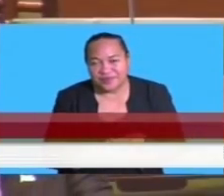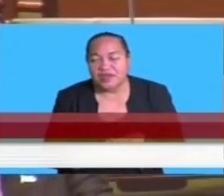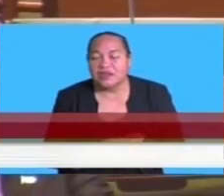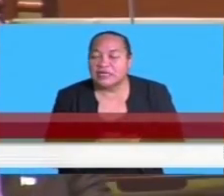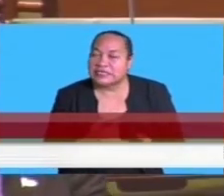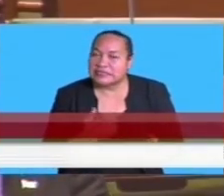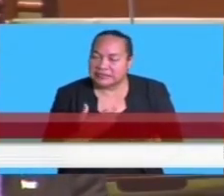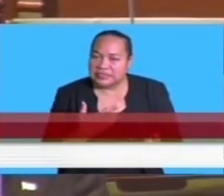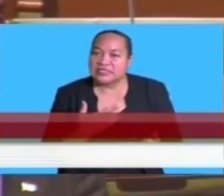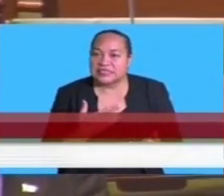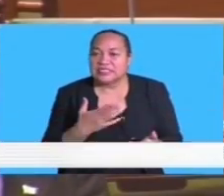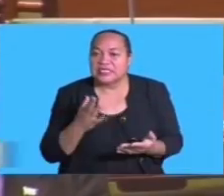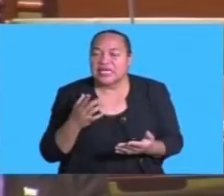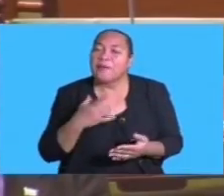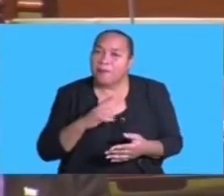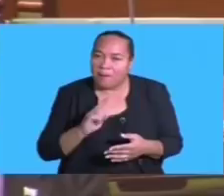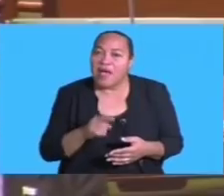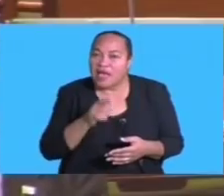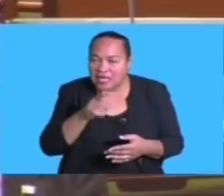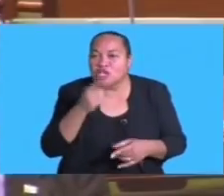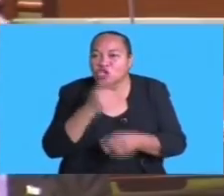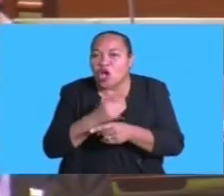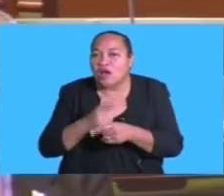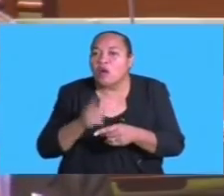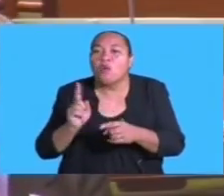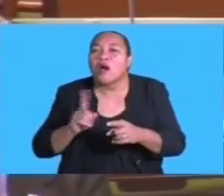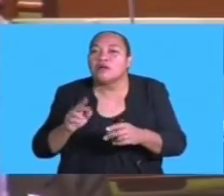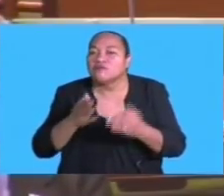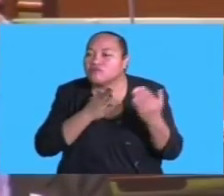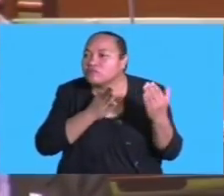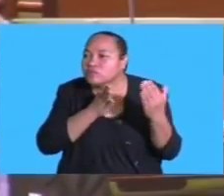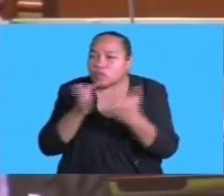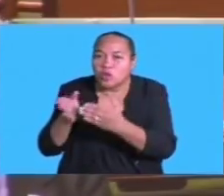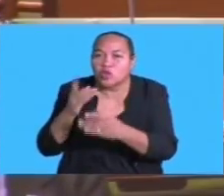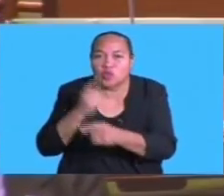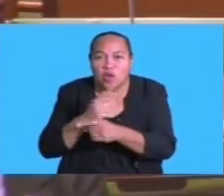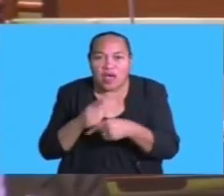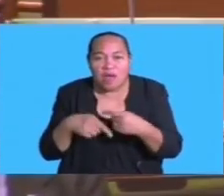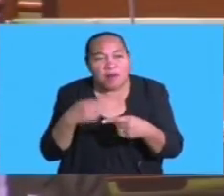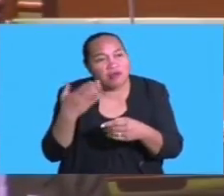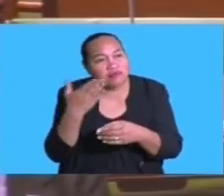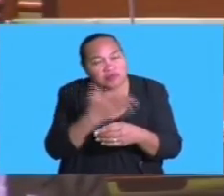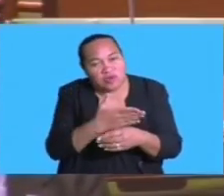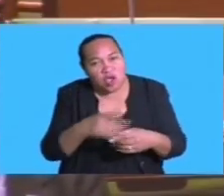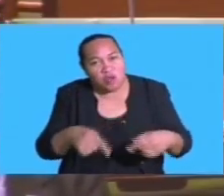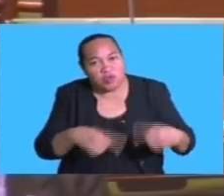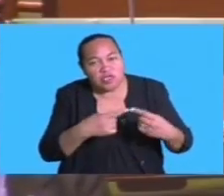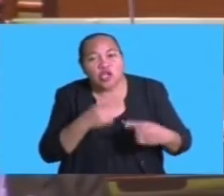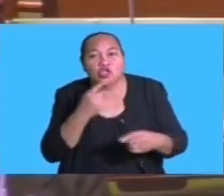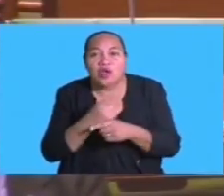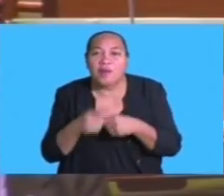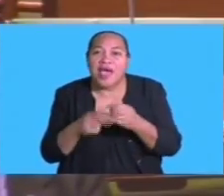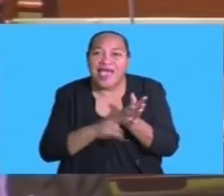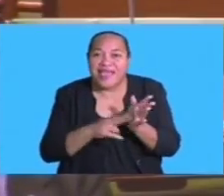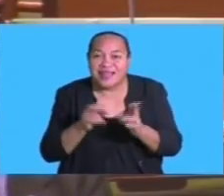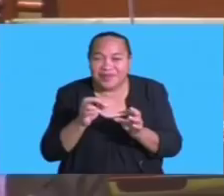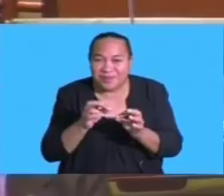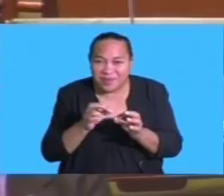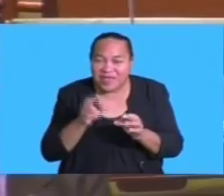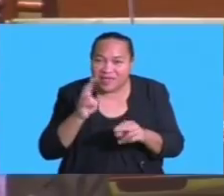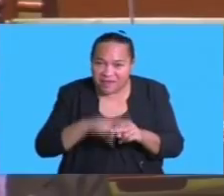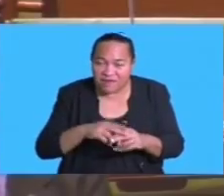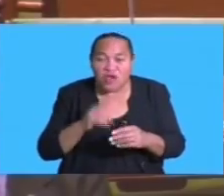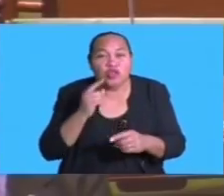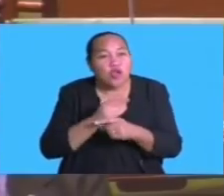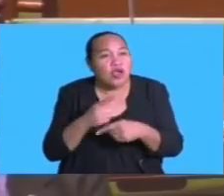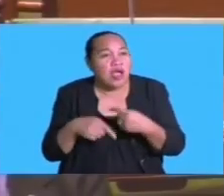So he did. He did talk about the opposition. He talked about the National Bank of Fiji. He talked about school